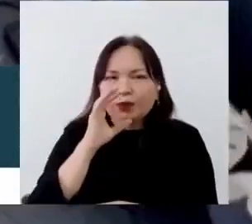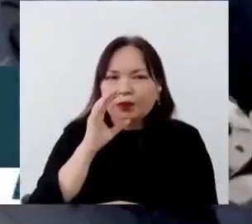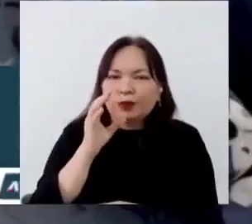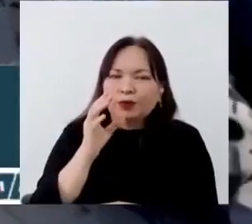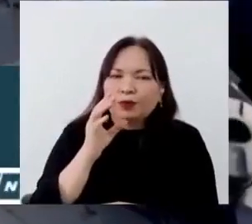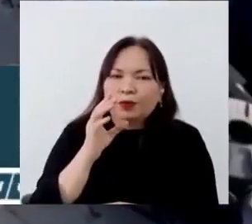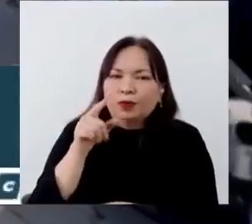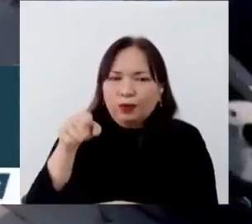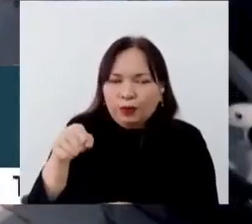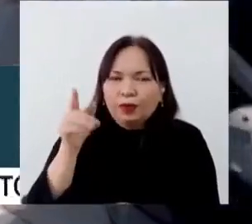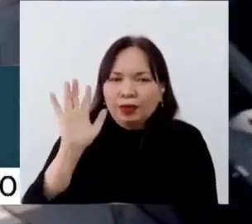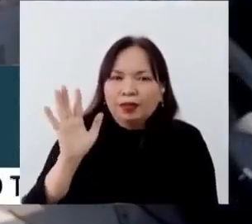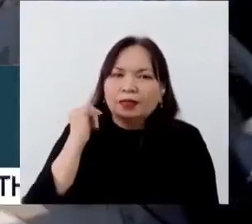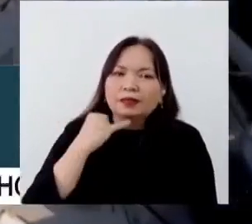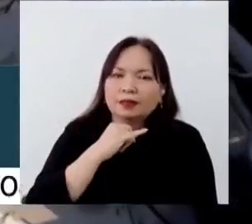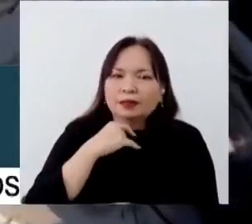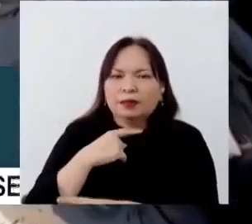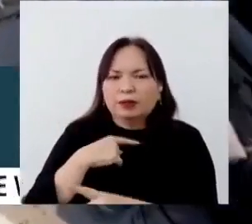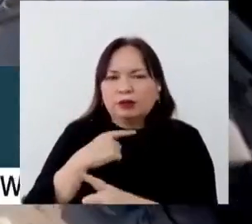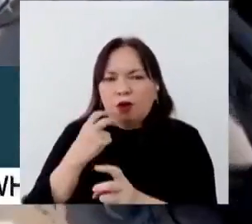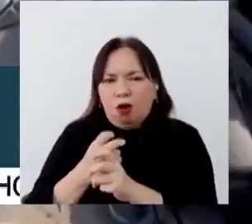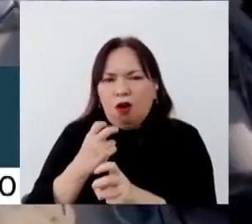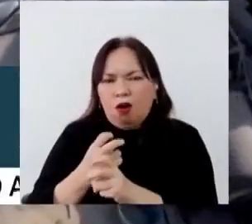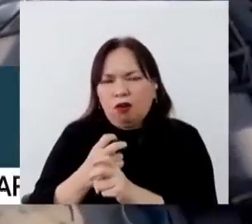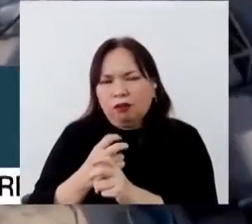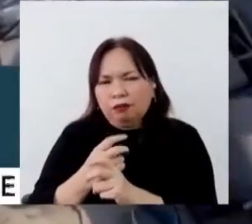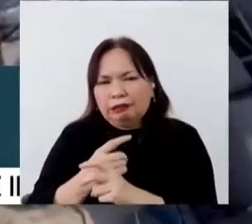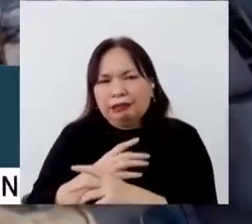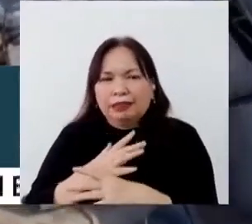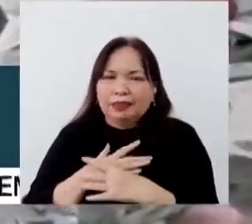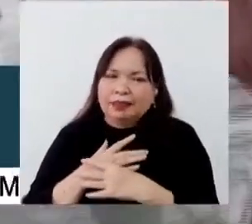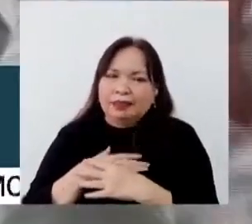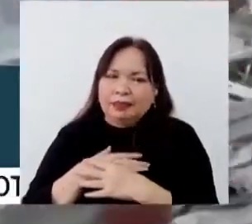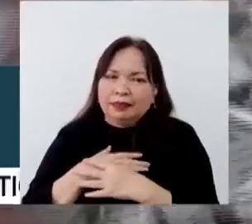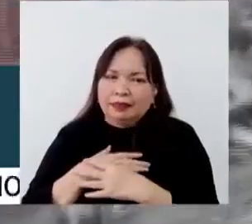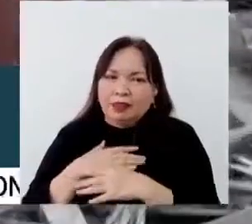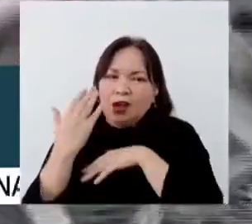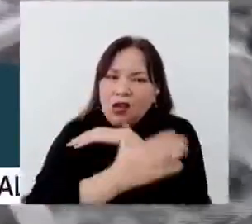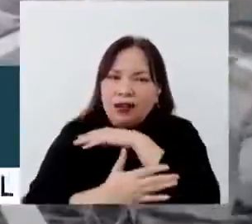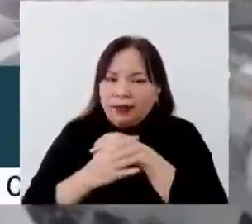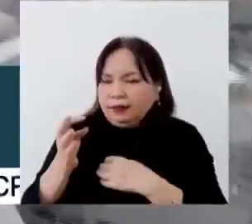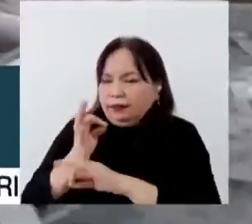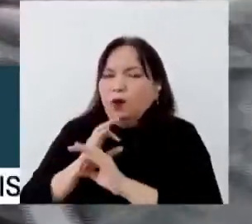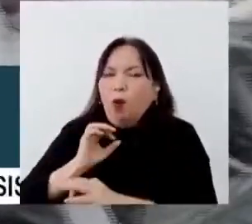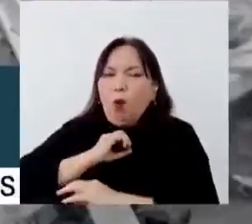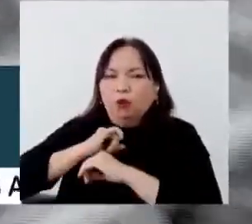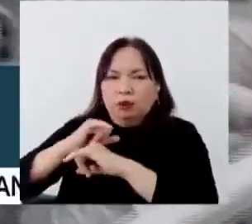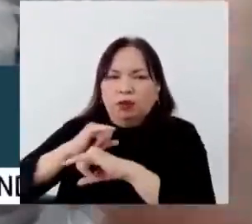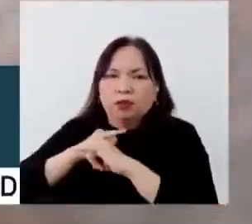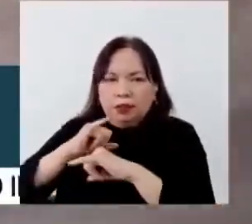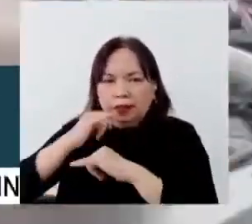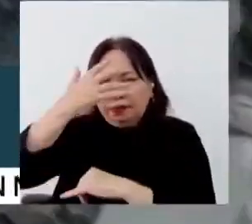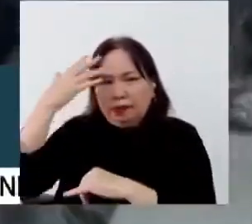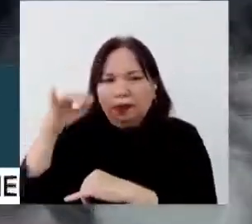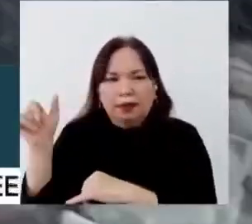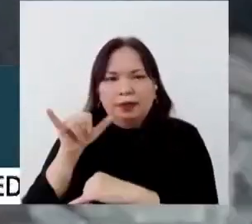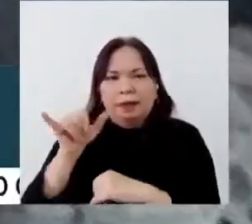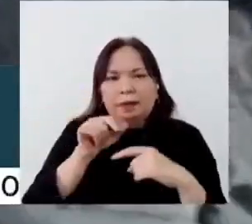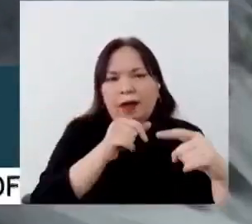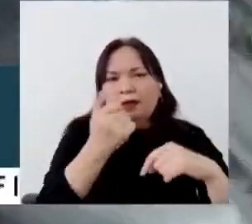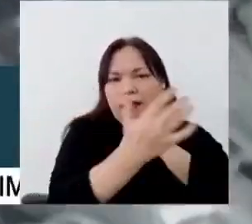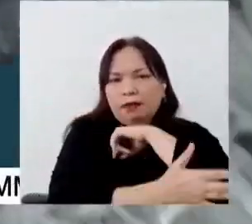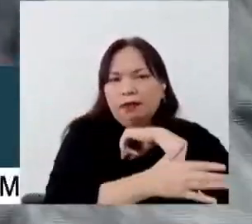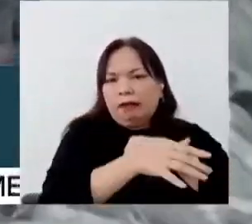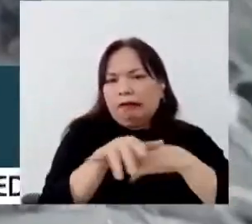to do once humanitarian corridors are opened up. This is currently what other countries are also working